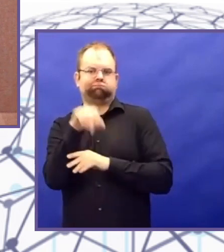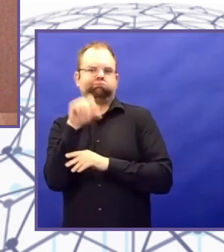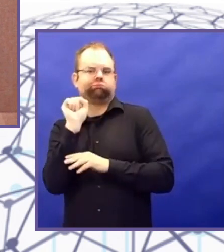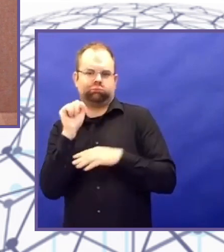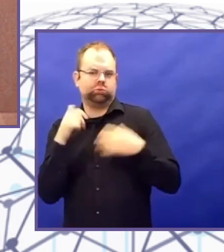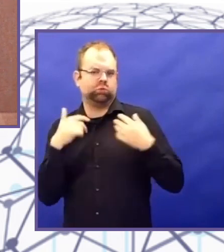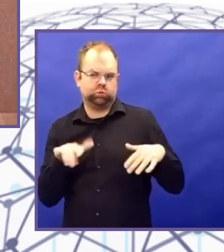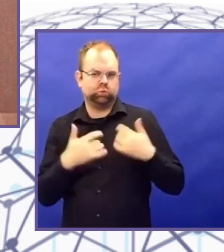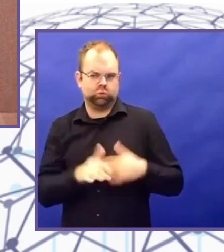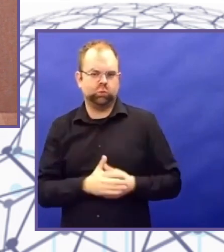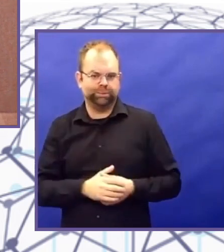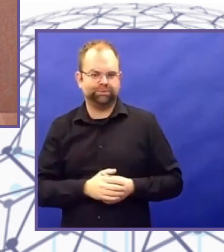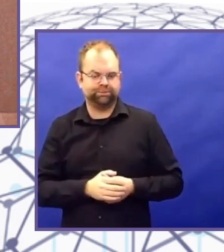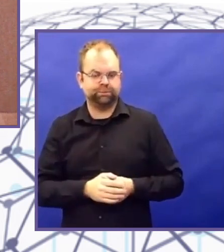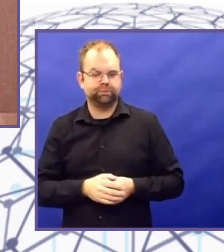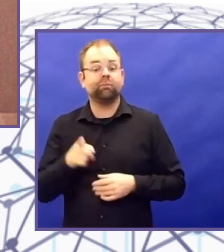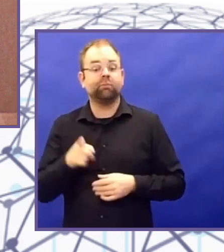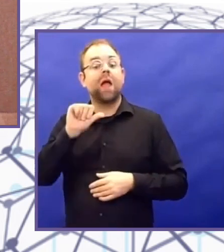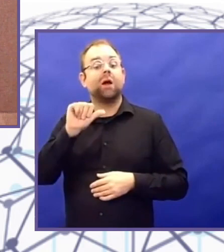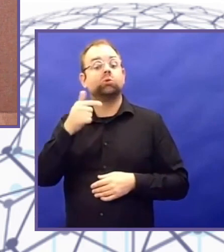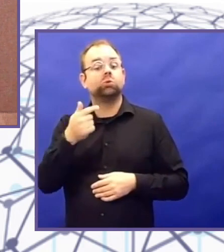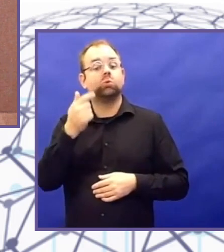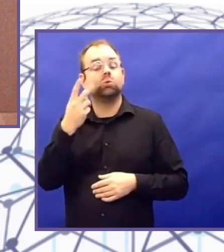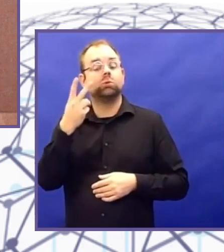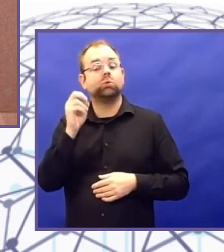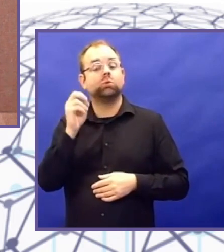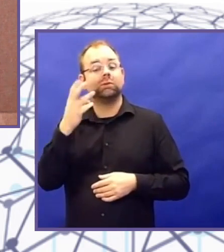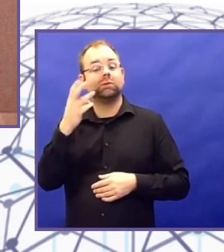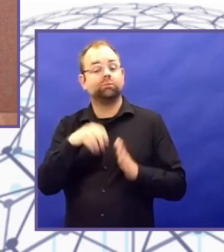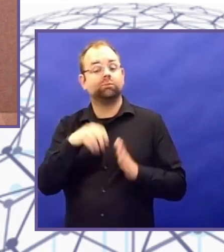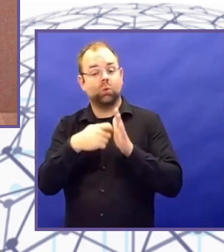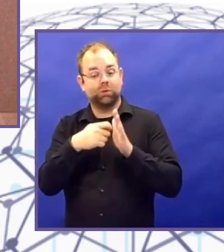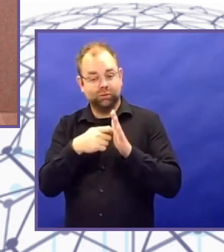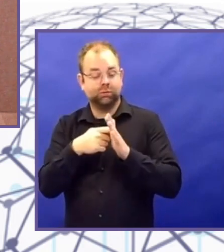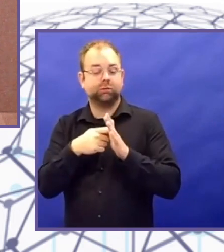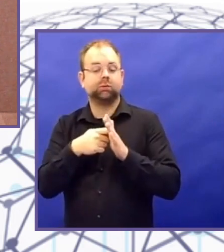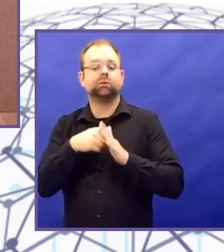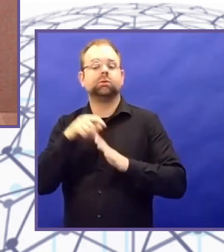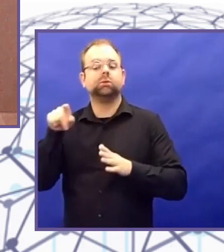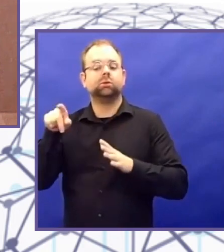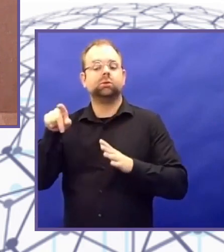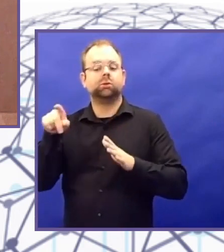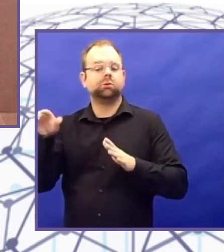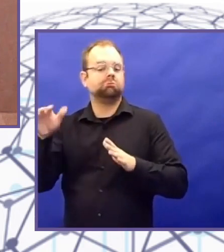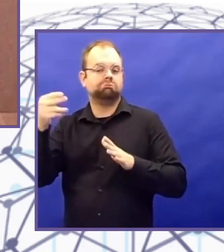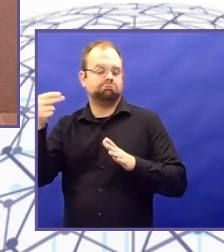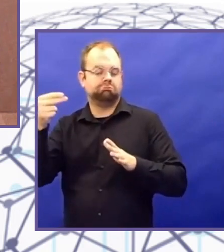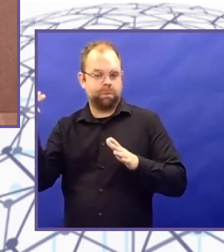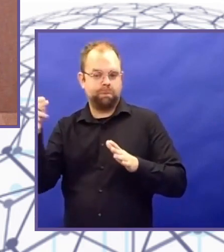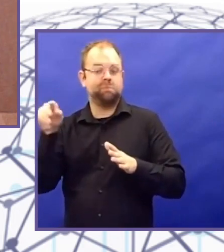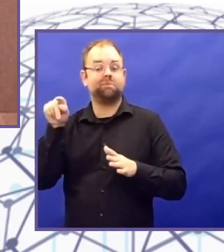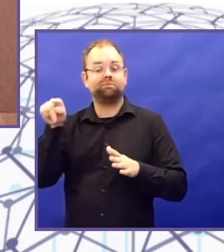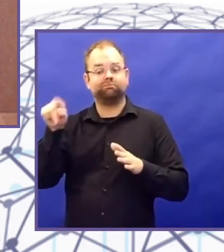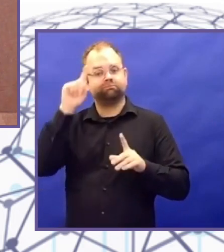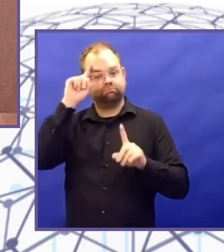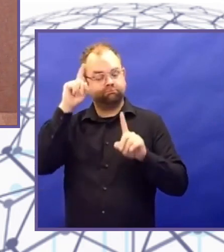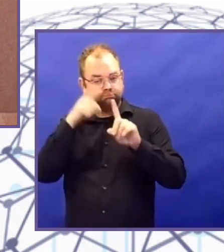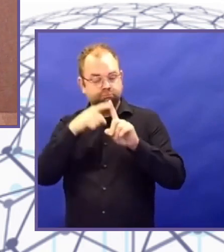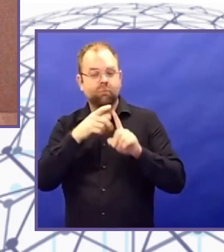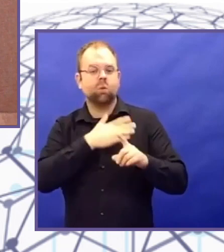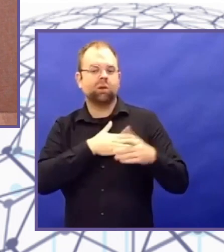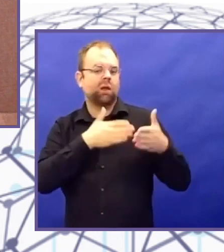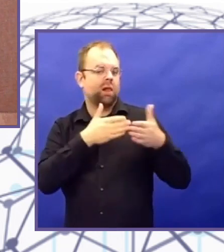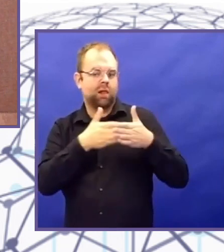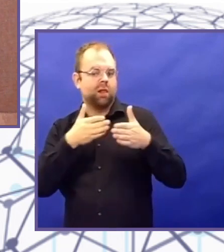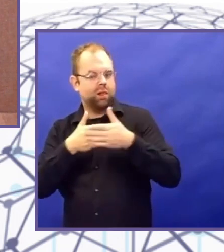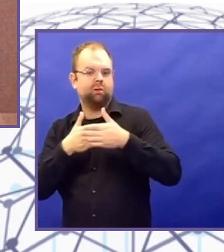communities. They used a national media action research campaign that included social media,